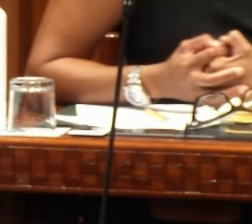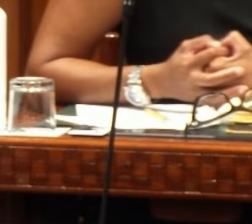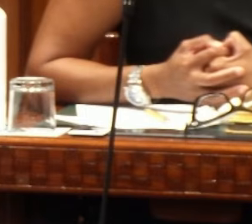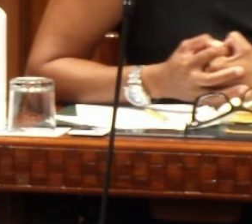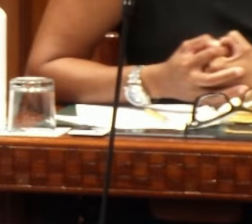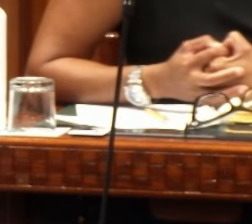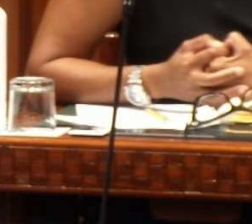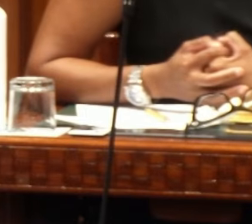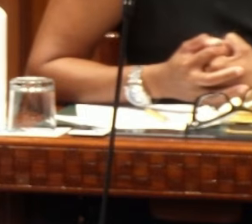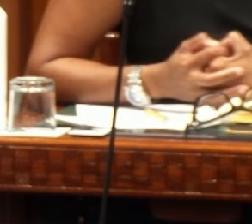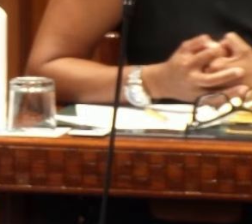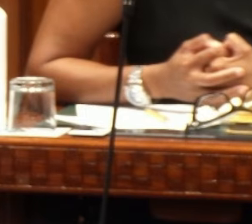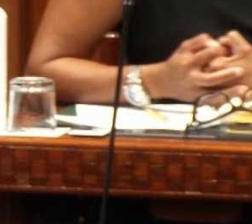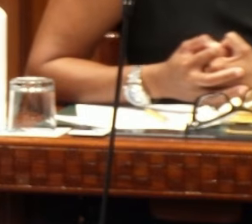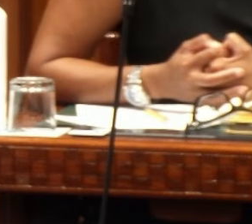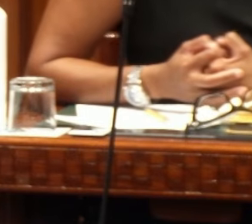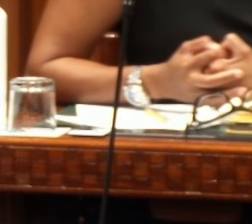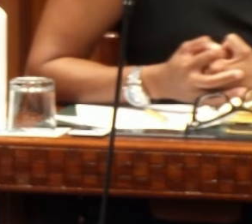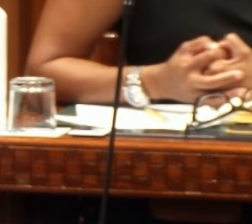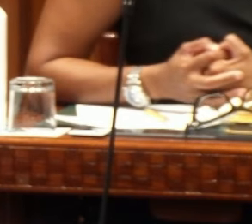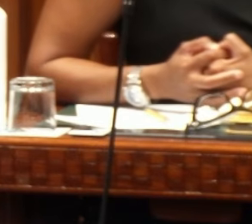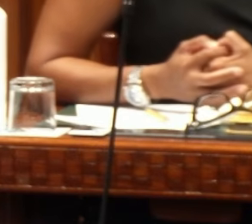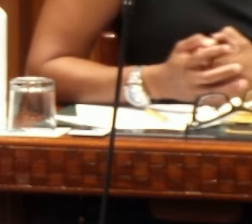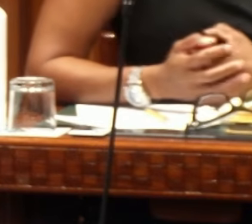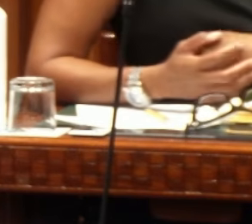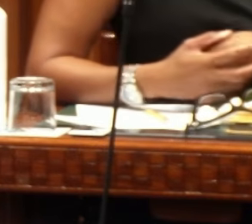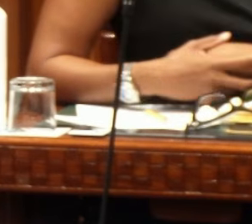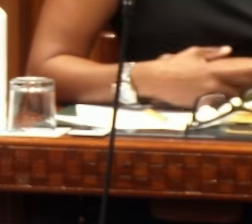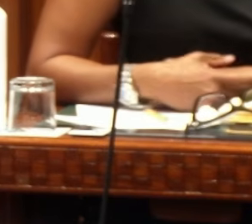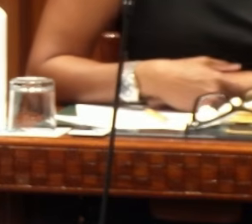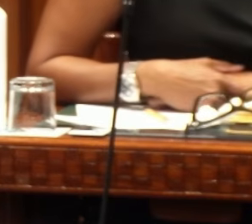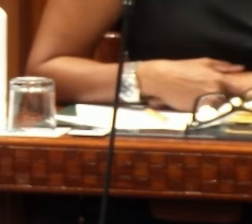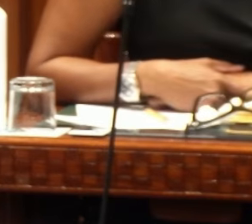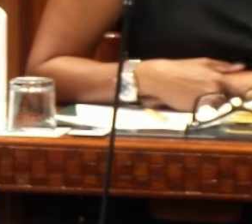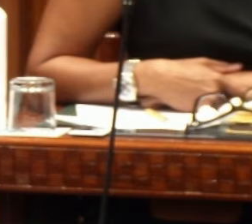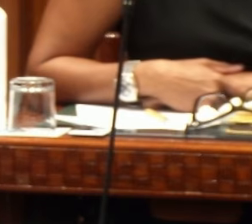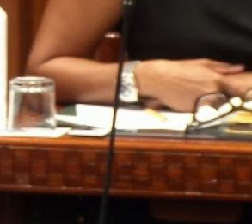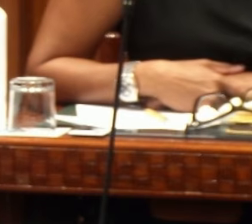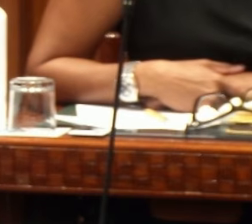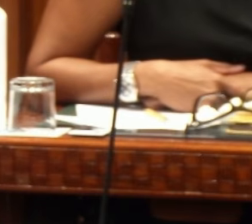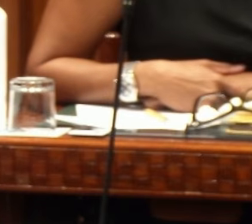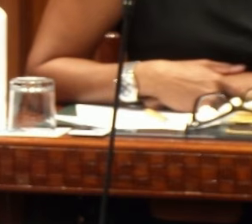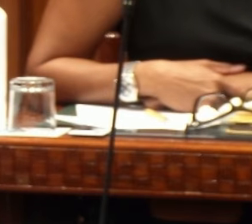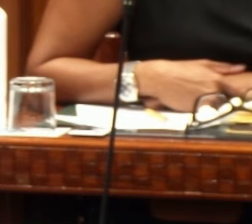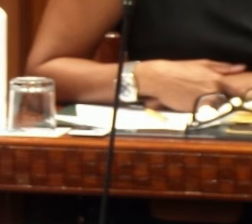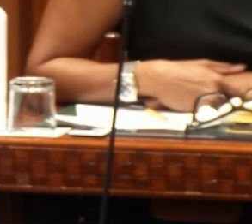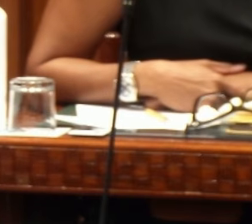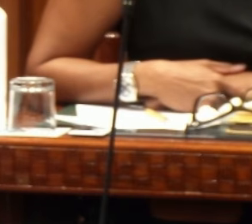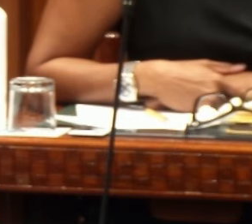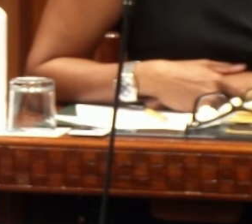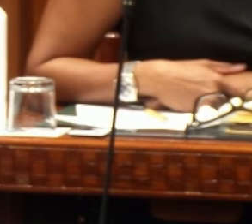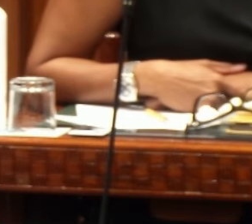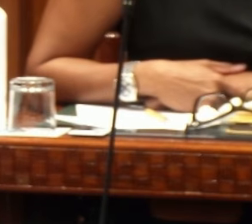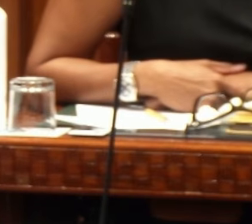student or their families. Therefore, for students from households with an income below 16,000, those with blue cards,